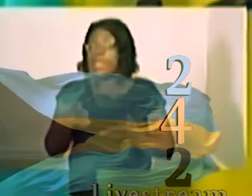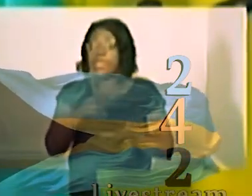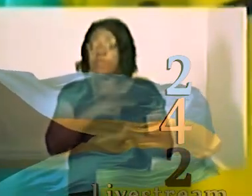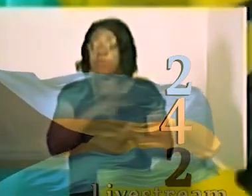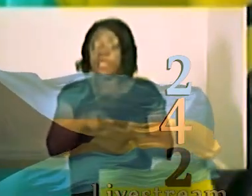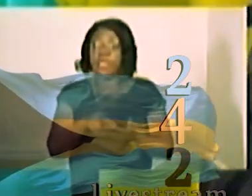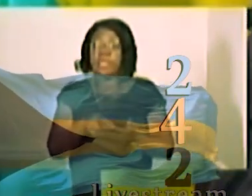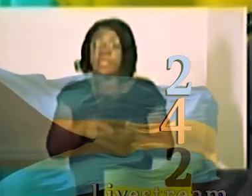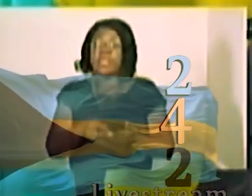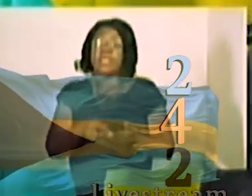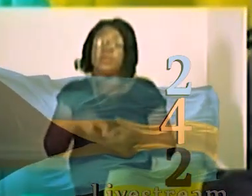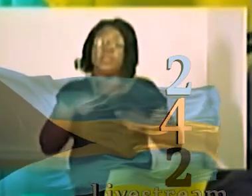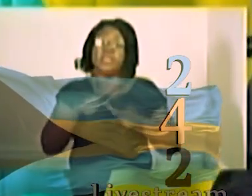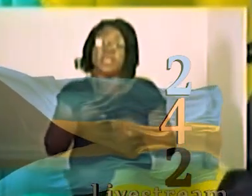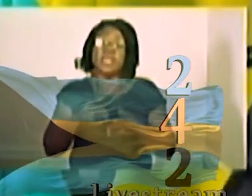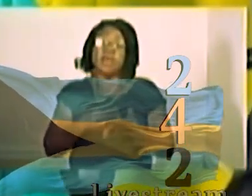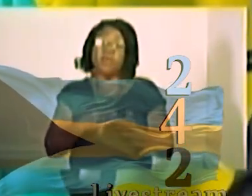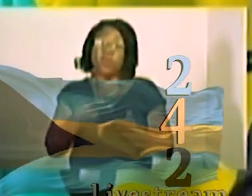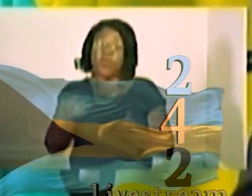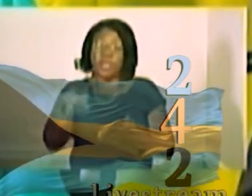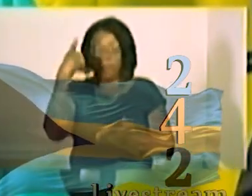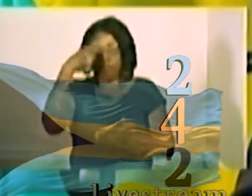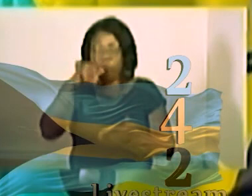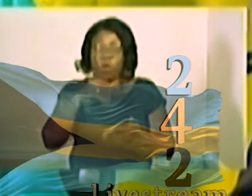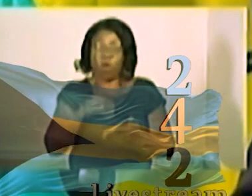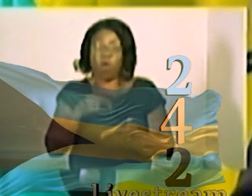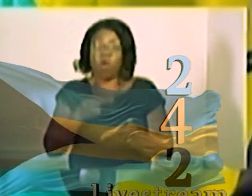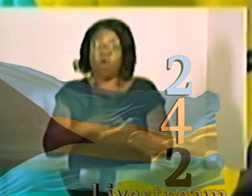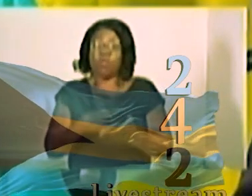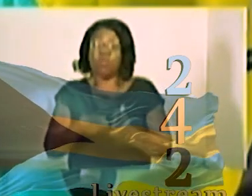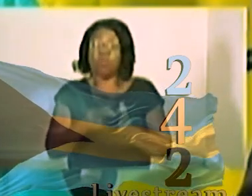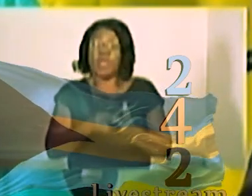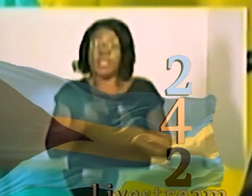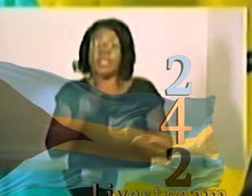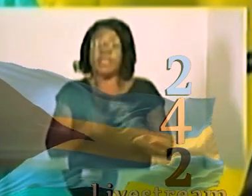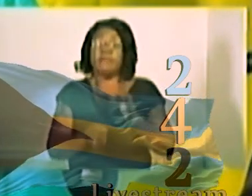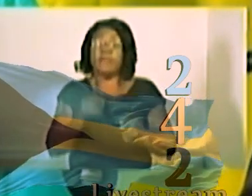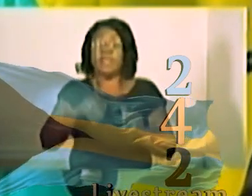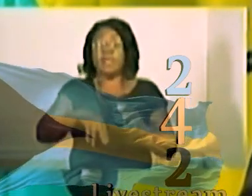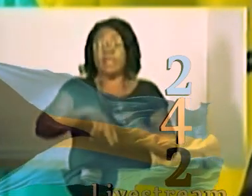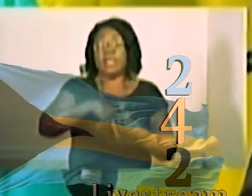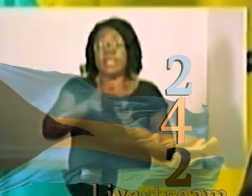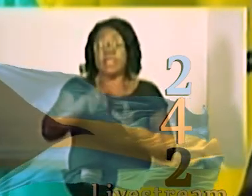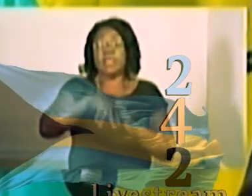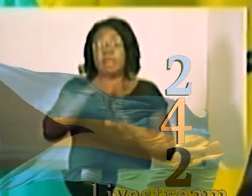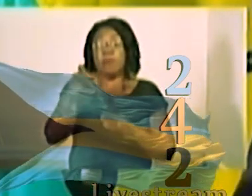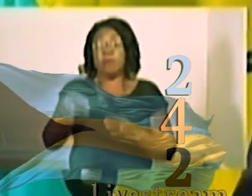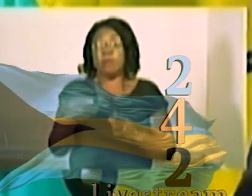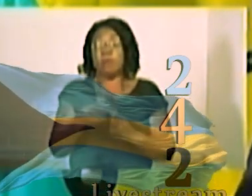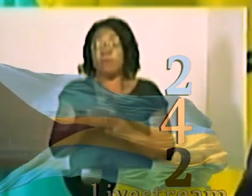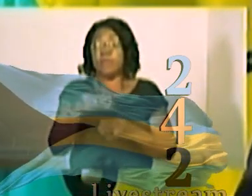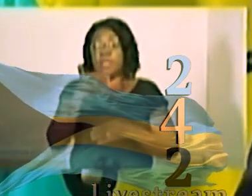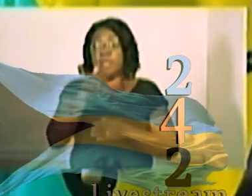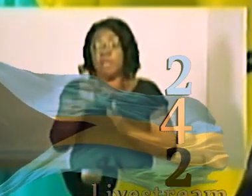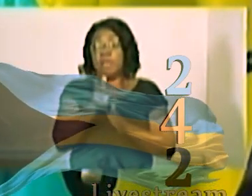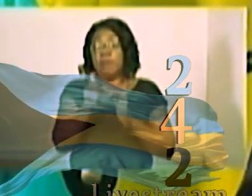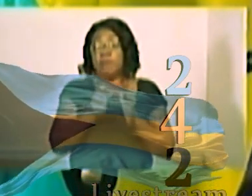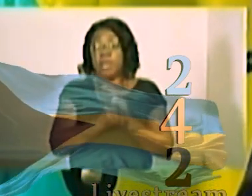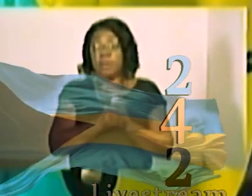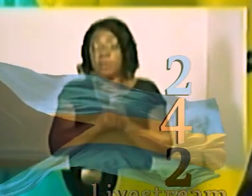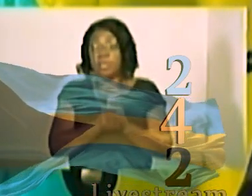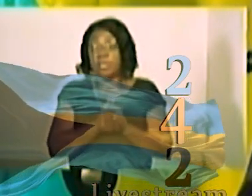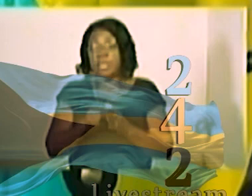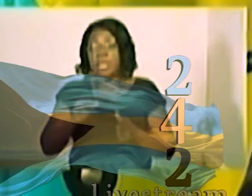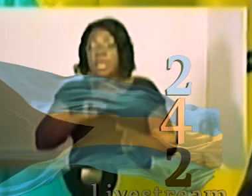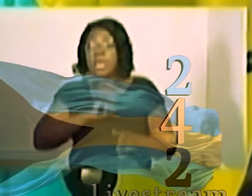to foot the bill after being without employment for quite some time now. Will this program be revisited? I